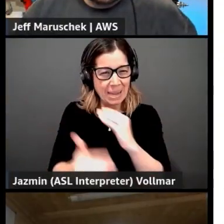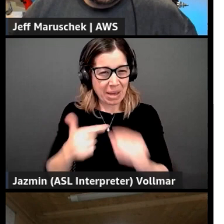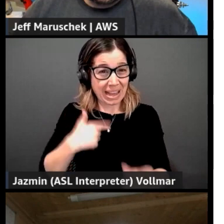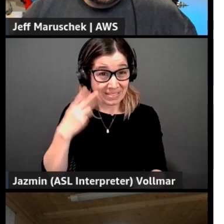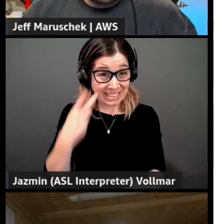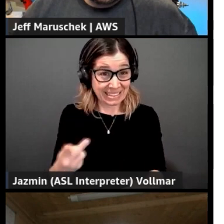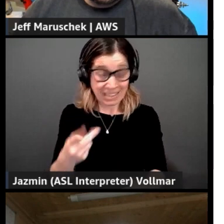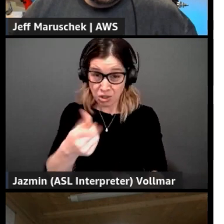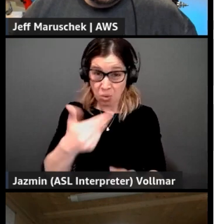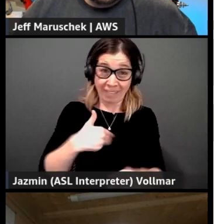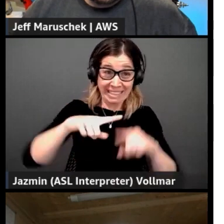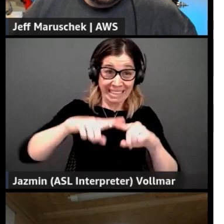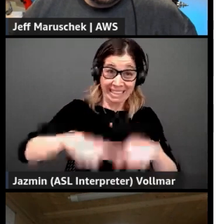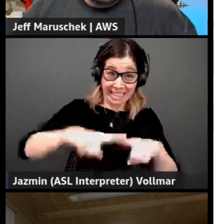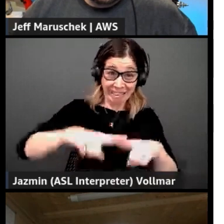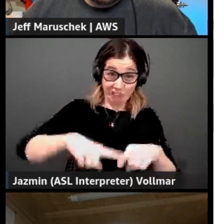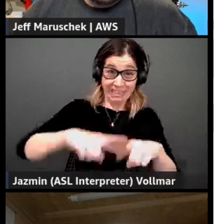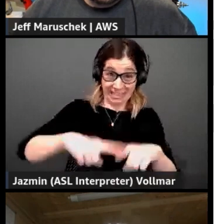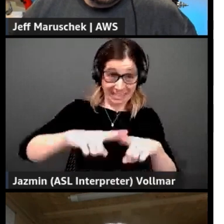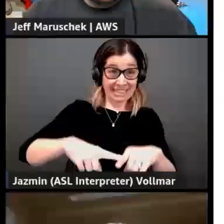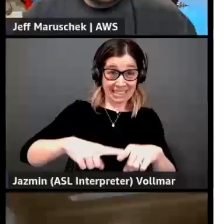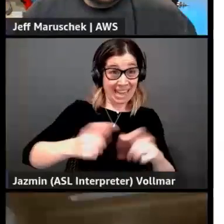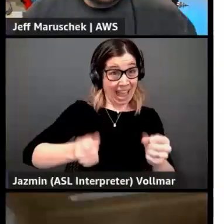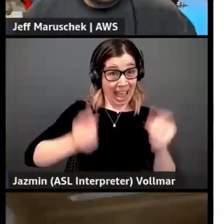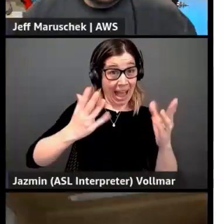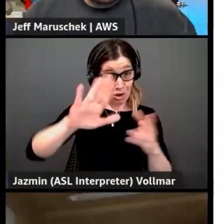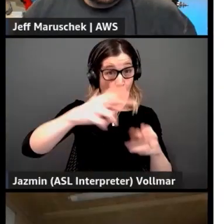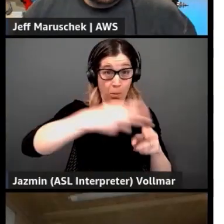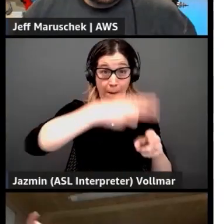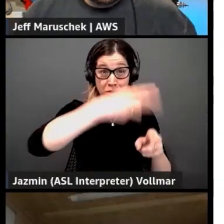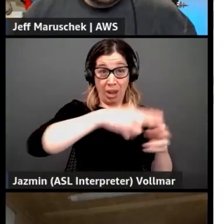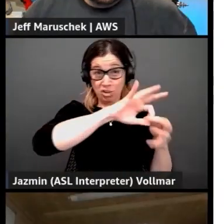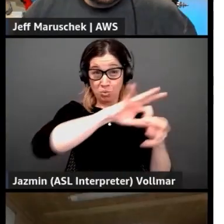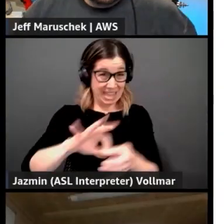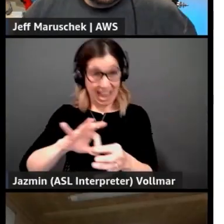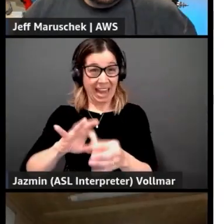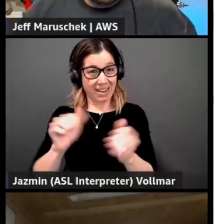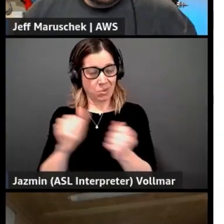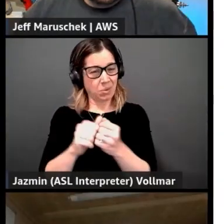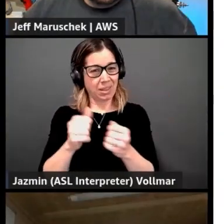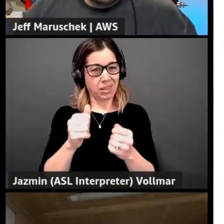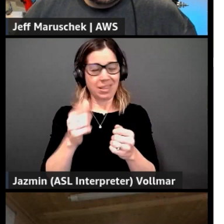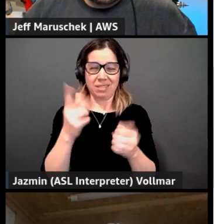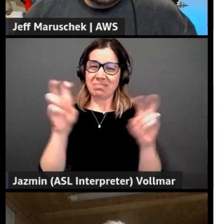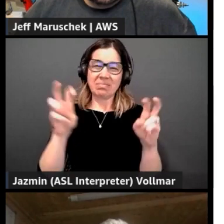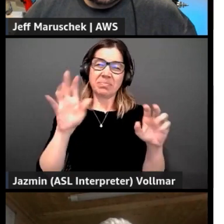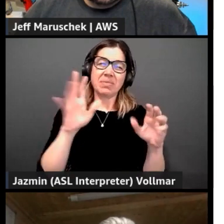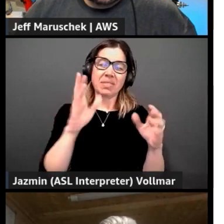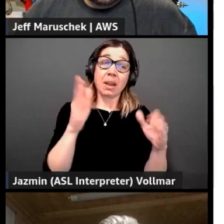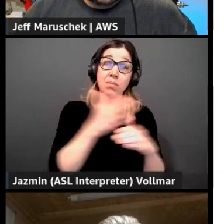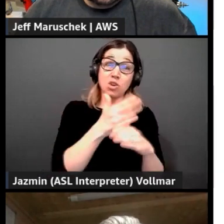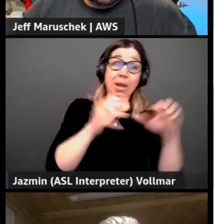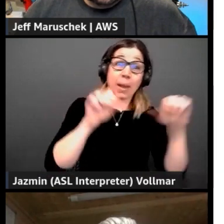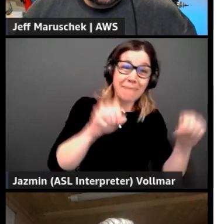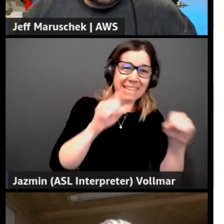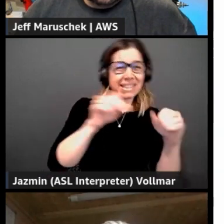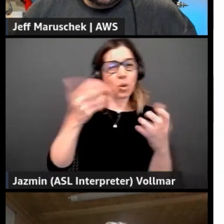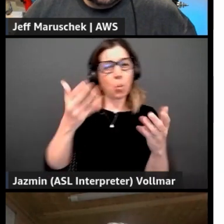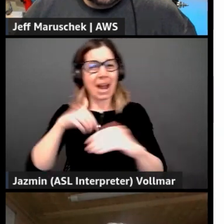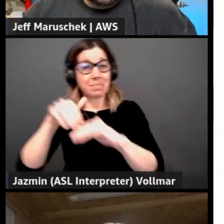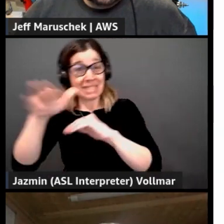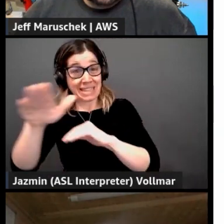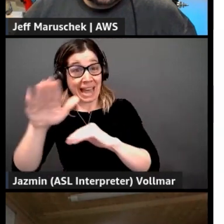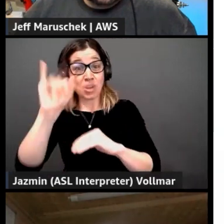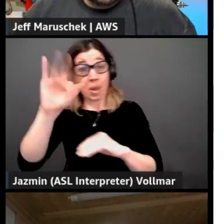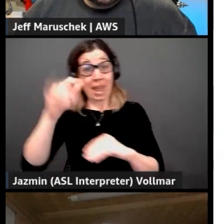contingency in there. Okay, so there's a gap between the capacity and what I'm sending. So I know that if I slightly increase my sending,